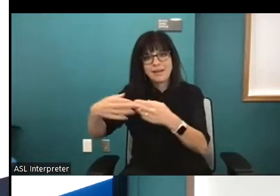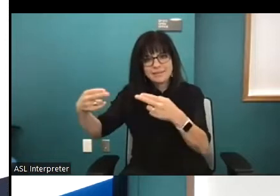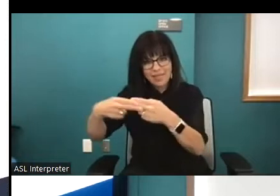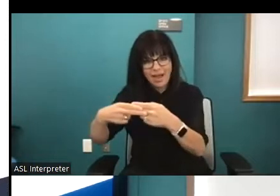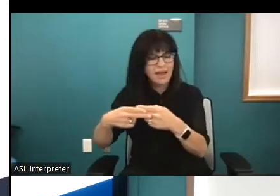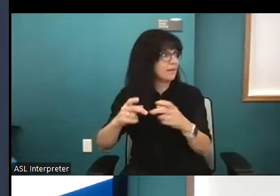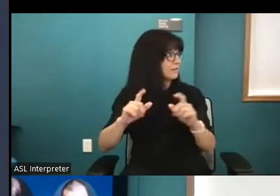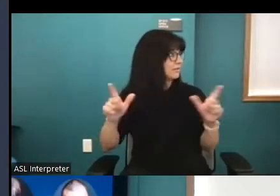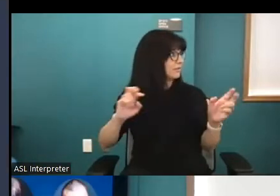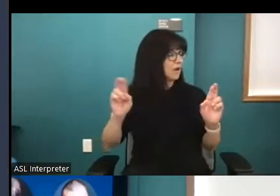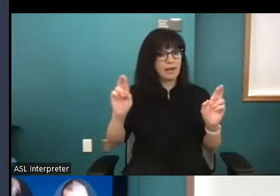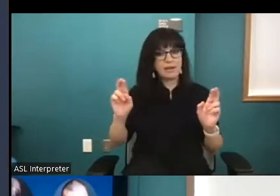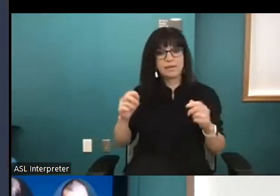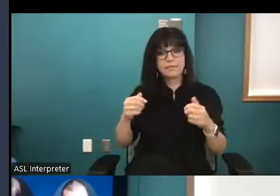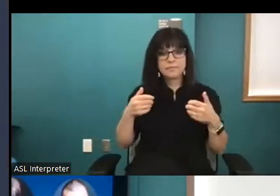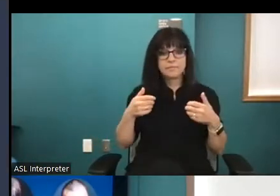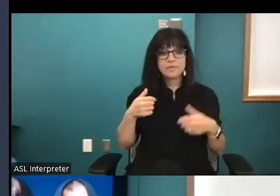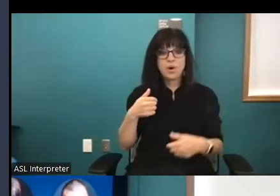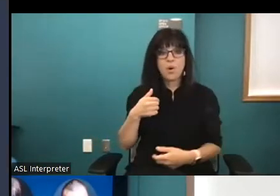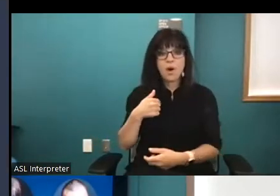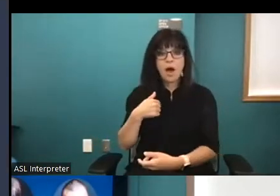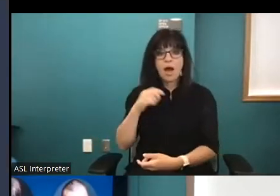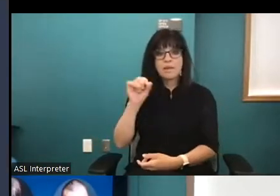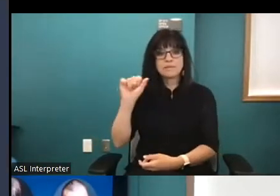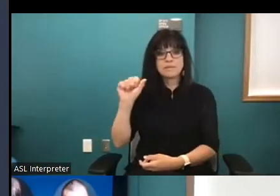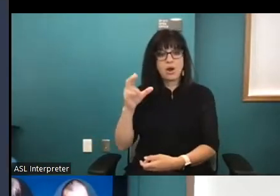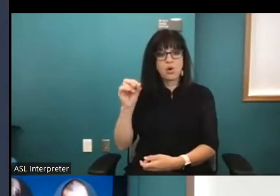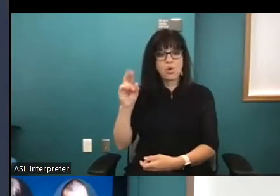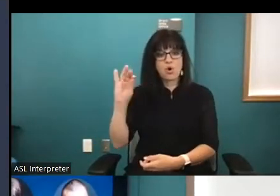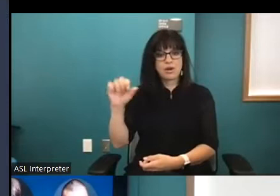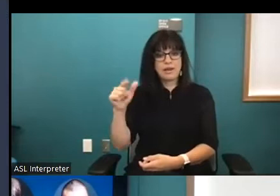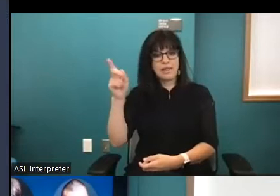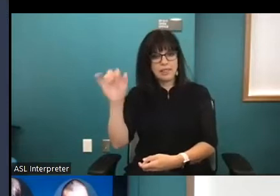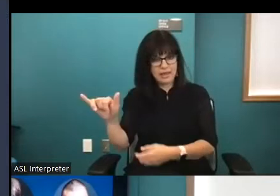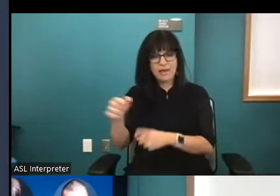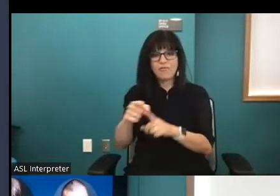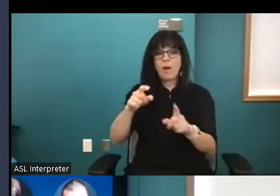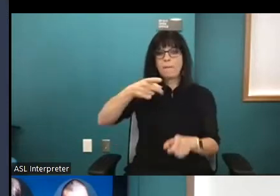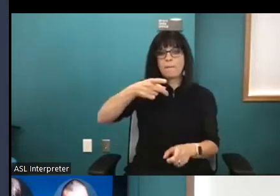Ready? Yep, Go. sorry. Okay, so yeah, I'm Sarah Cordingly from Peak ENT.